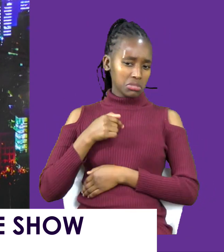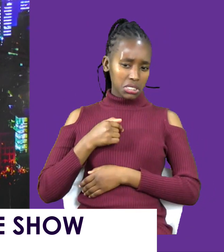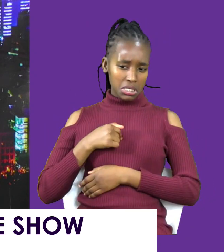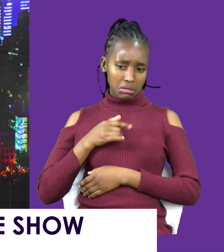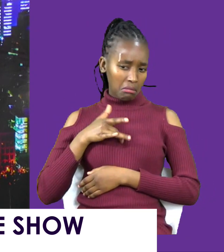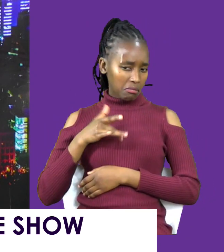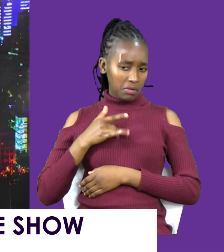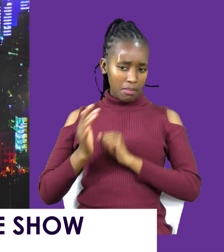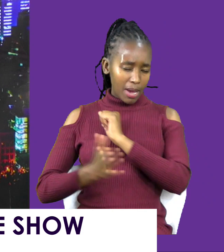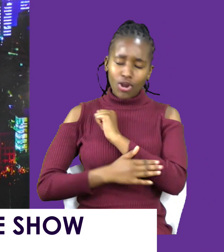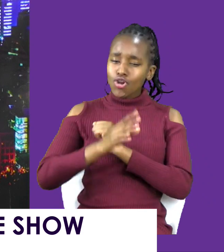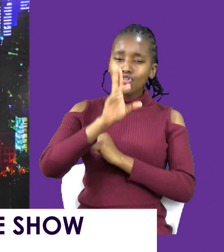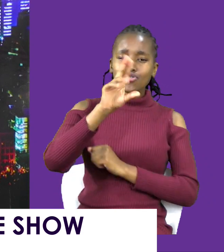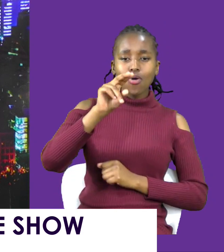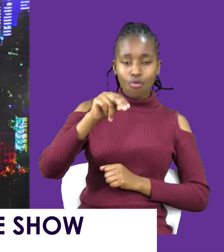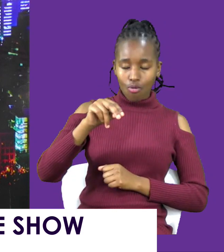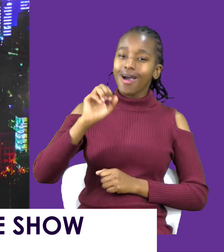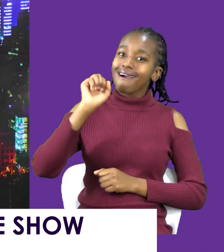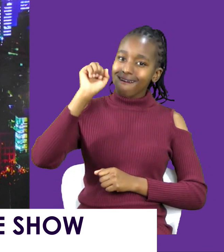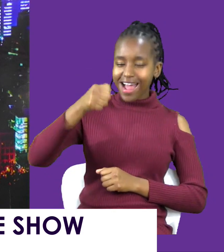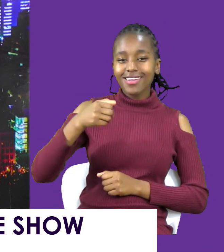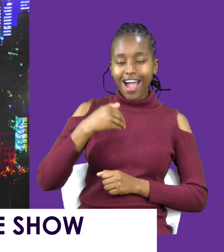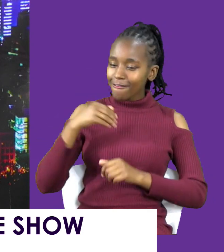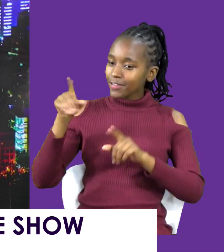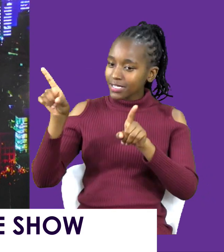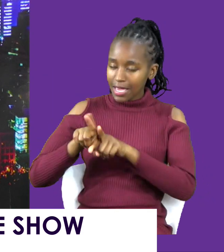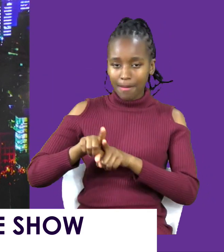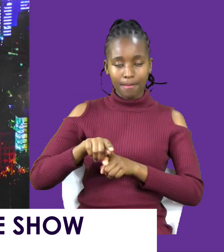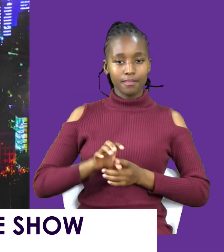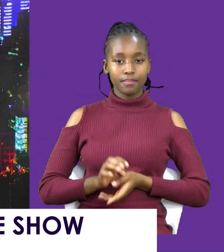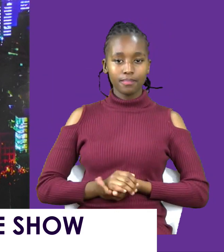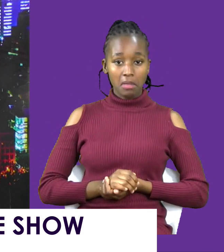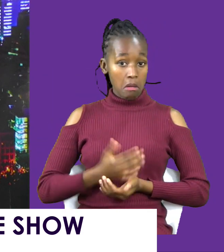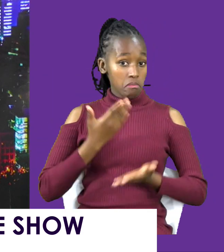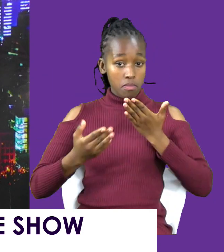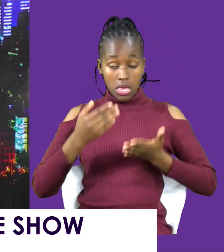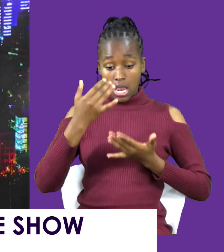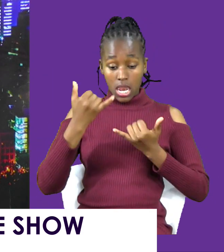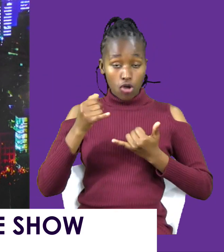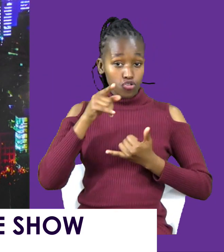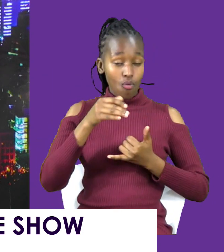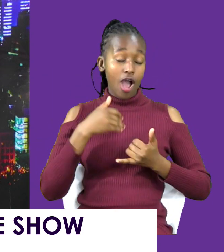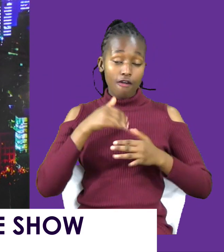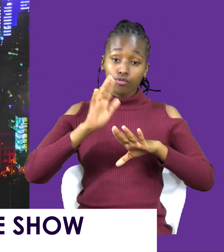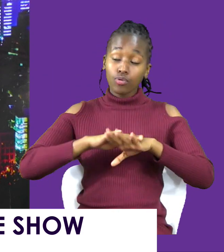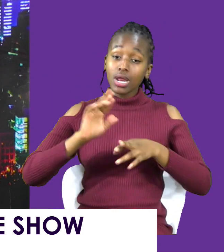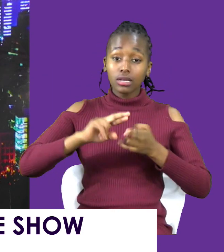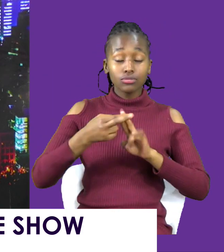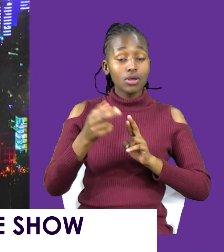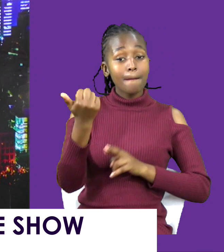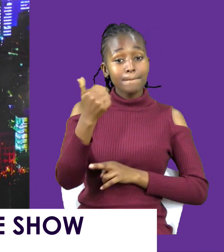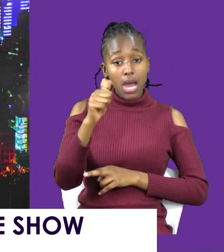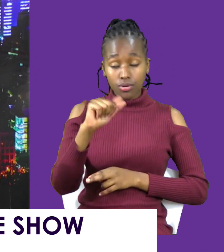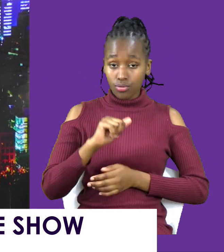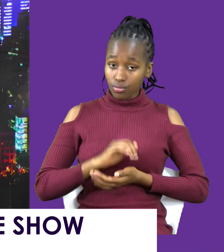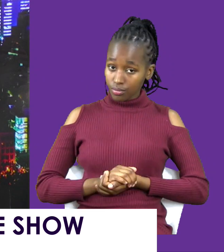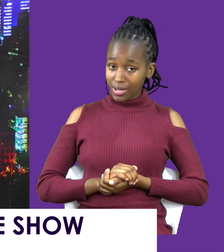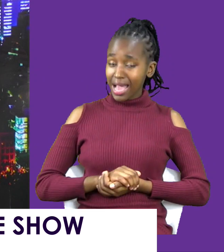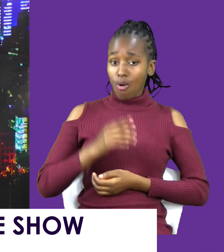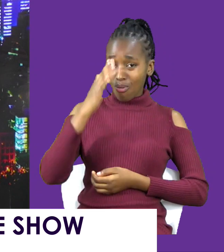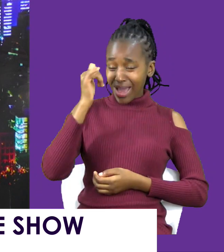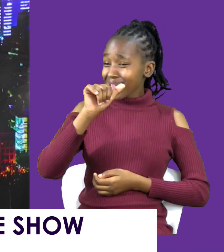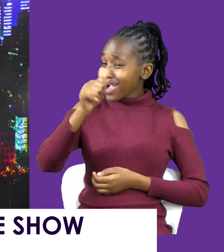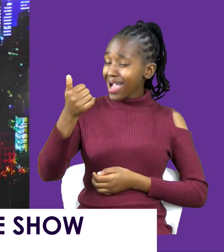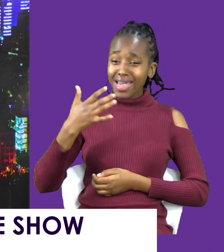encountered a good relationship. But there are people living healthily in good relationships. There are people in love. You